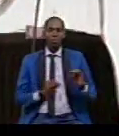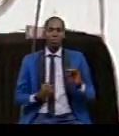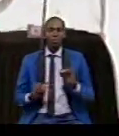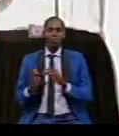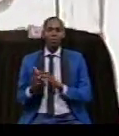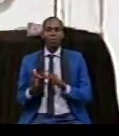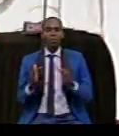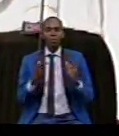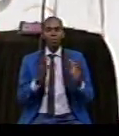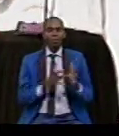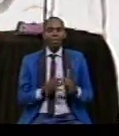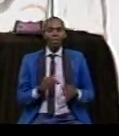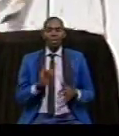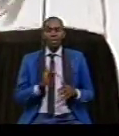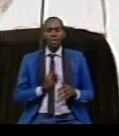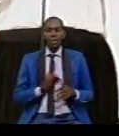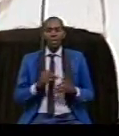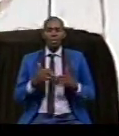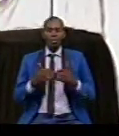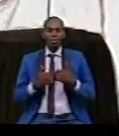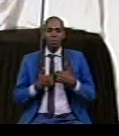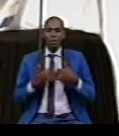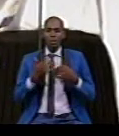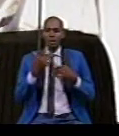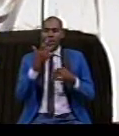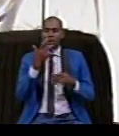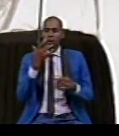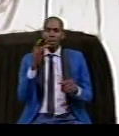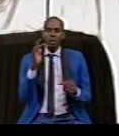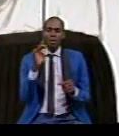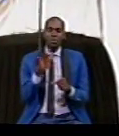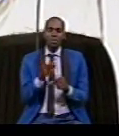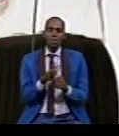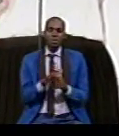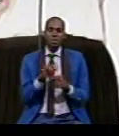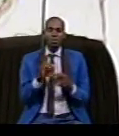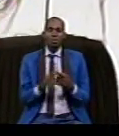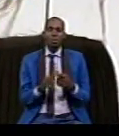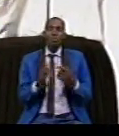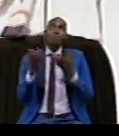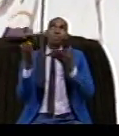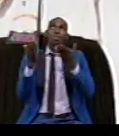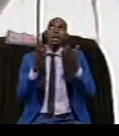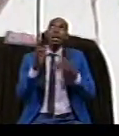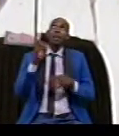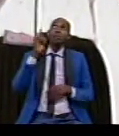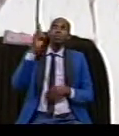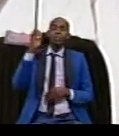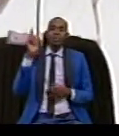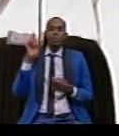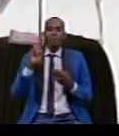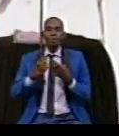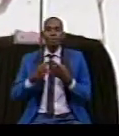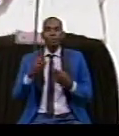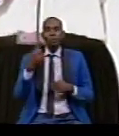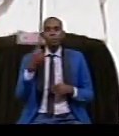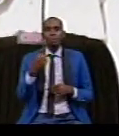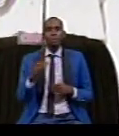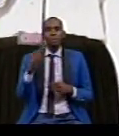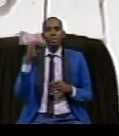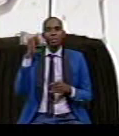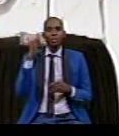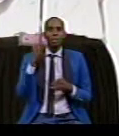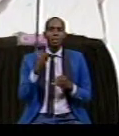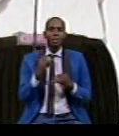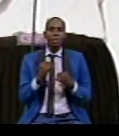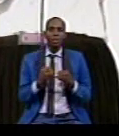some men can spoil you with their jesting, when they are readable, when they